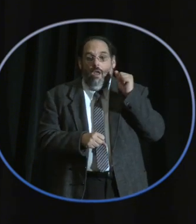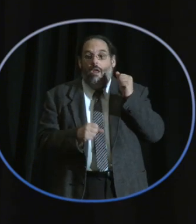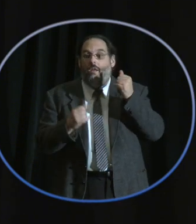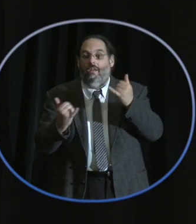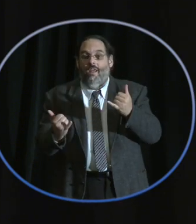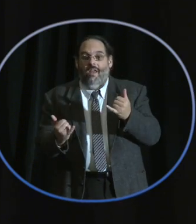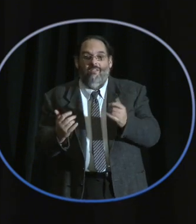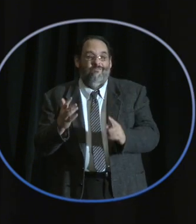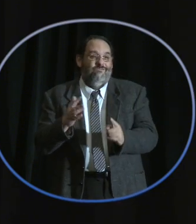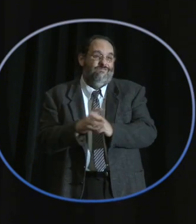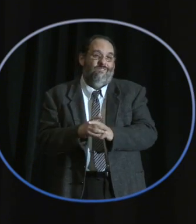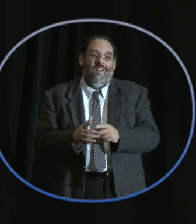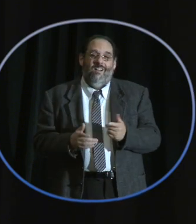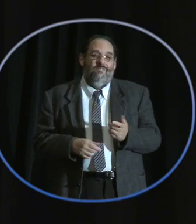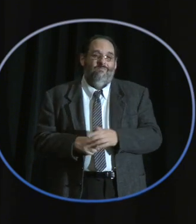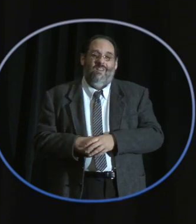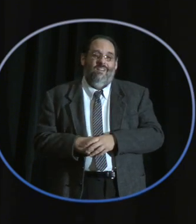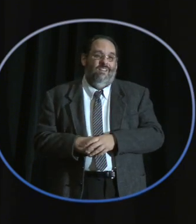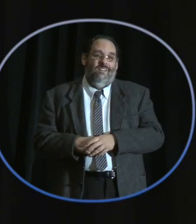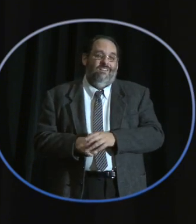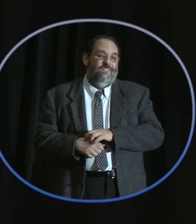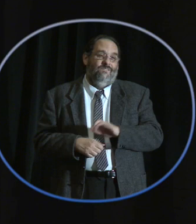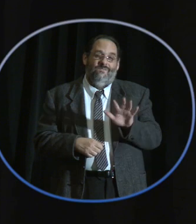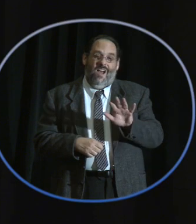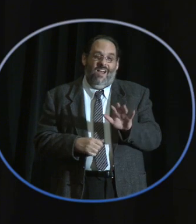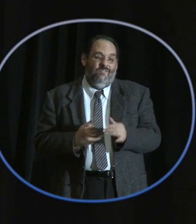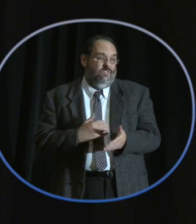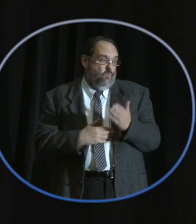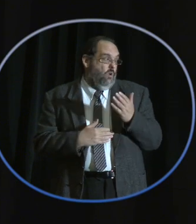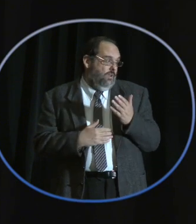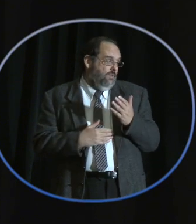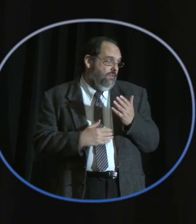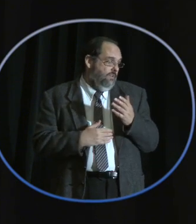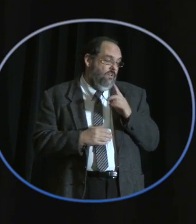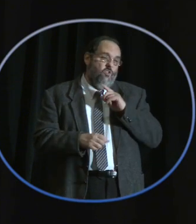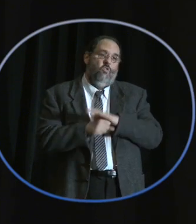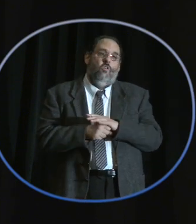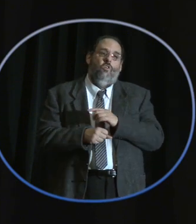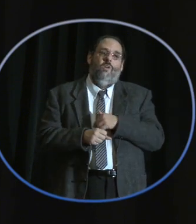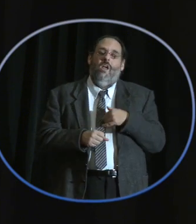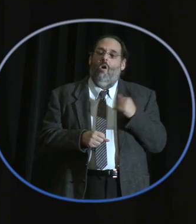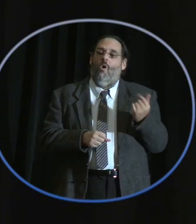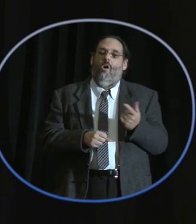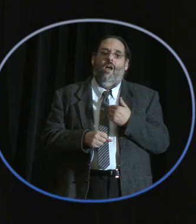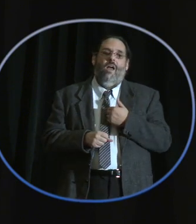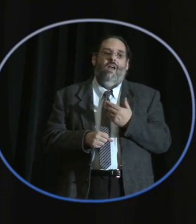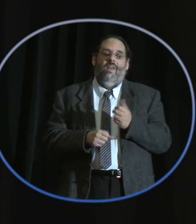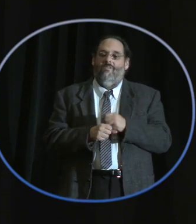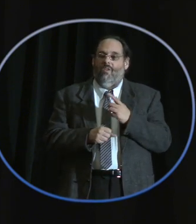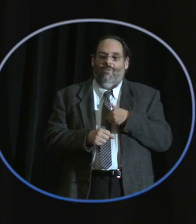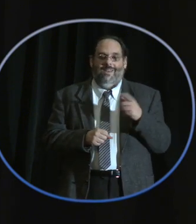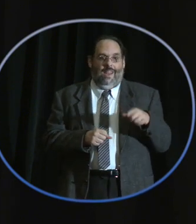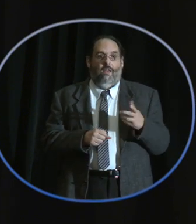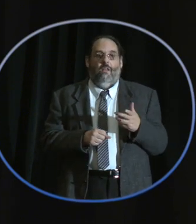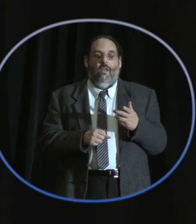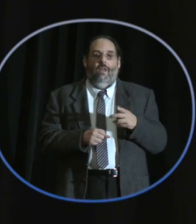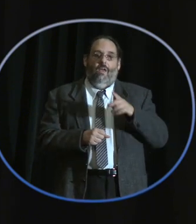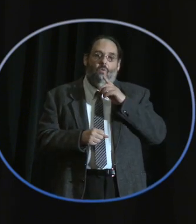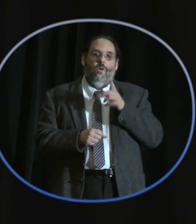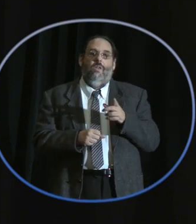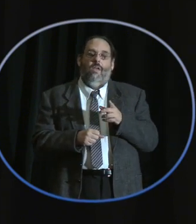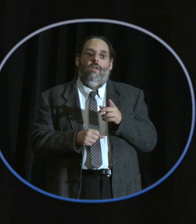were here at, I say, dark 30, but I think about 5 a.m. this morning to make sure that we all have what we need. And